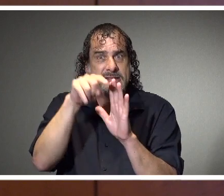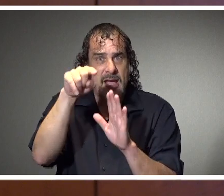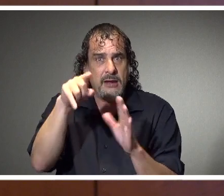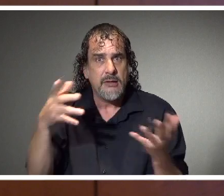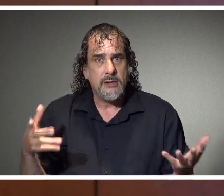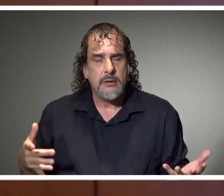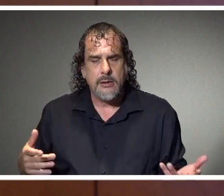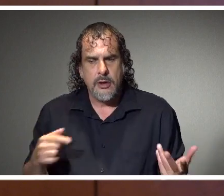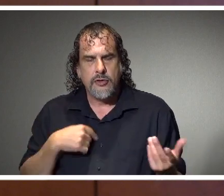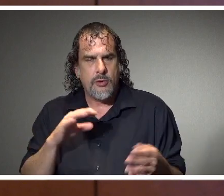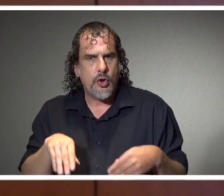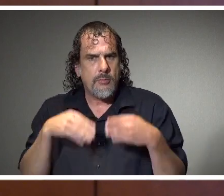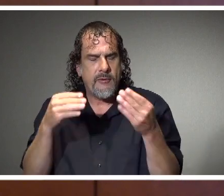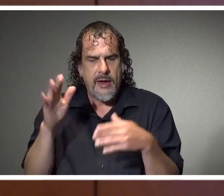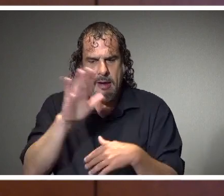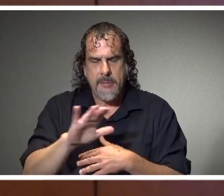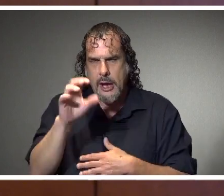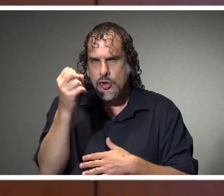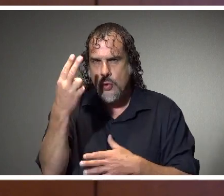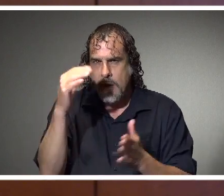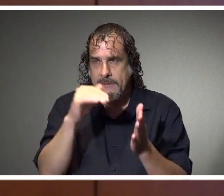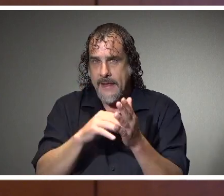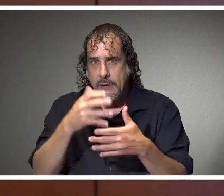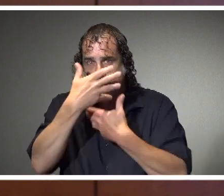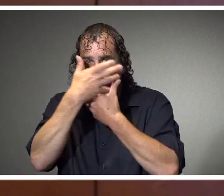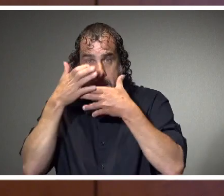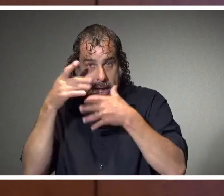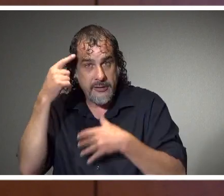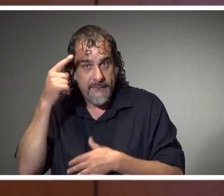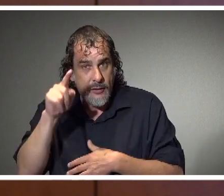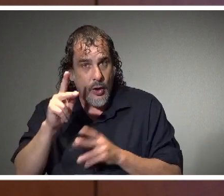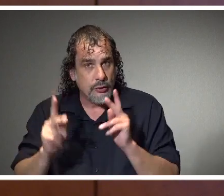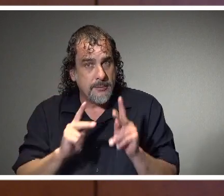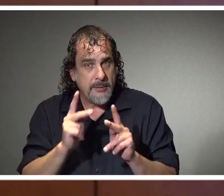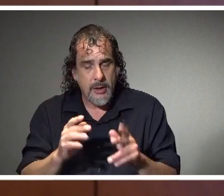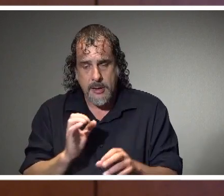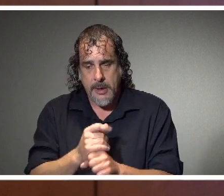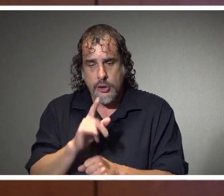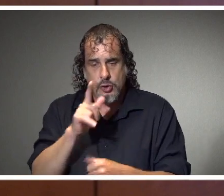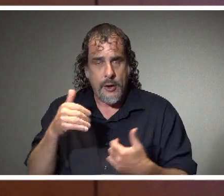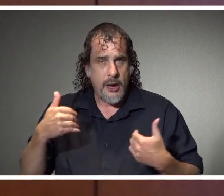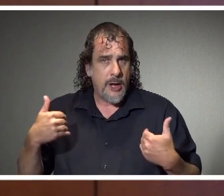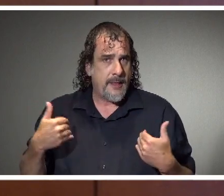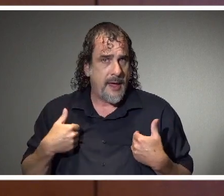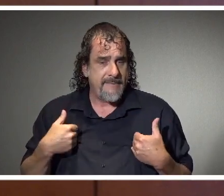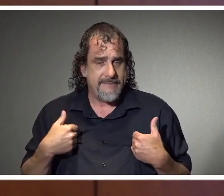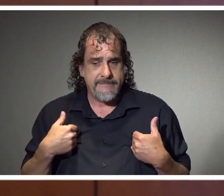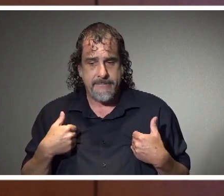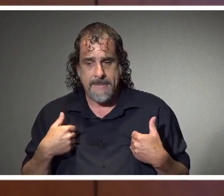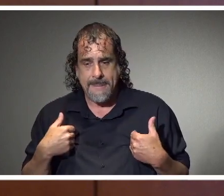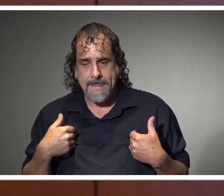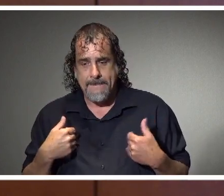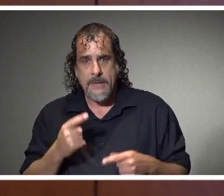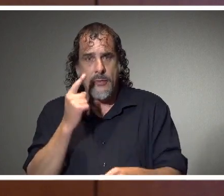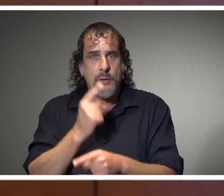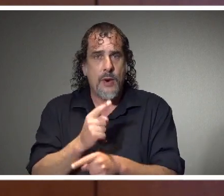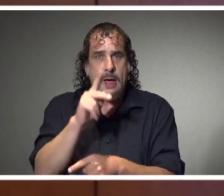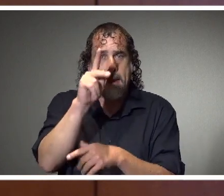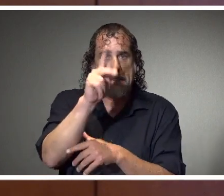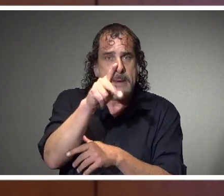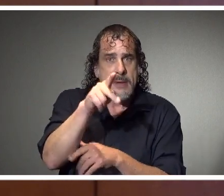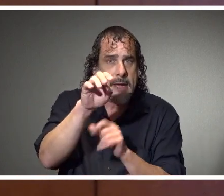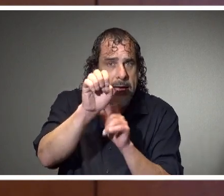we're going to provide about 12,000 masks for those workers, and we're going to ensure that they have the right PPE and the